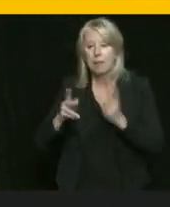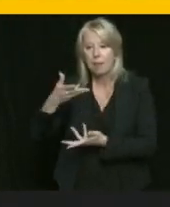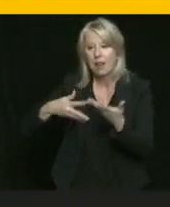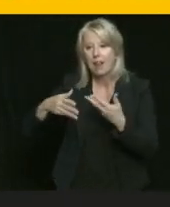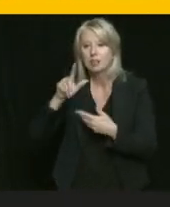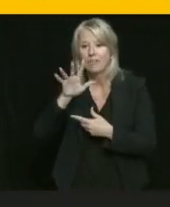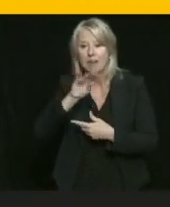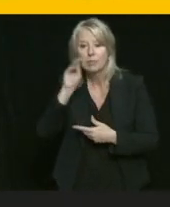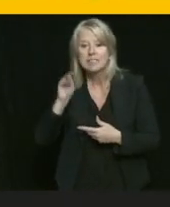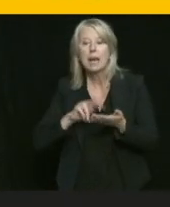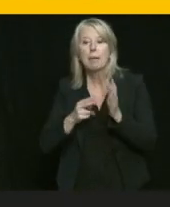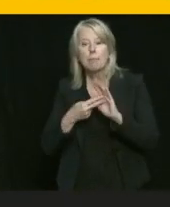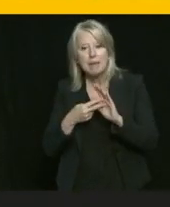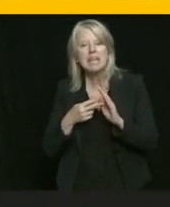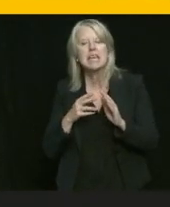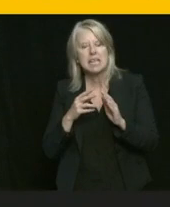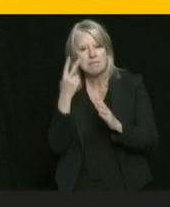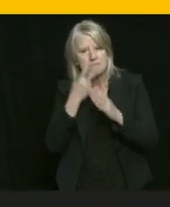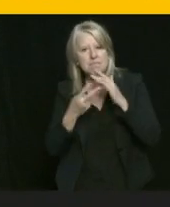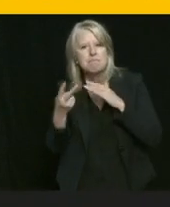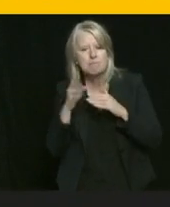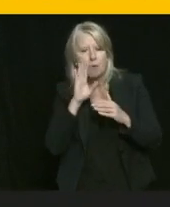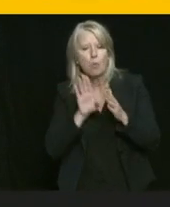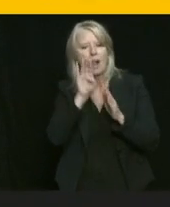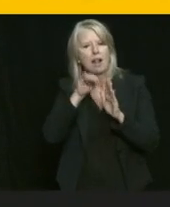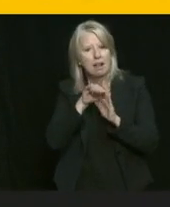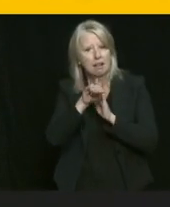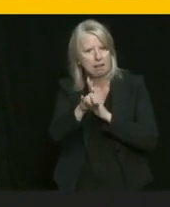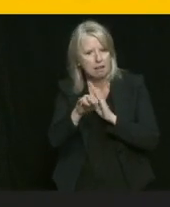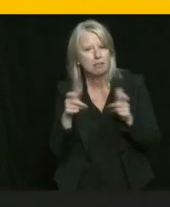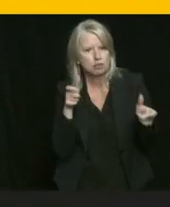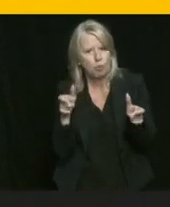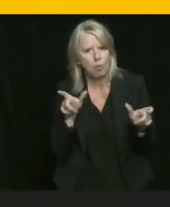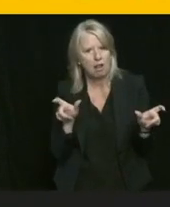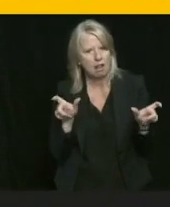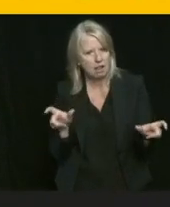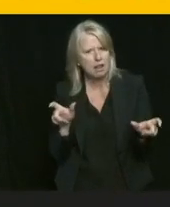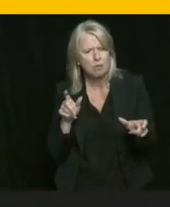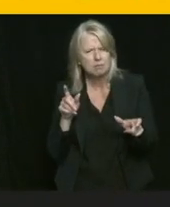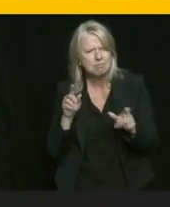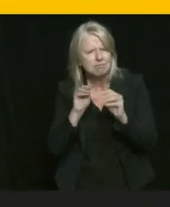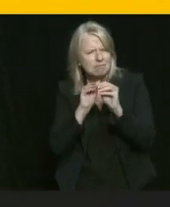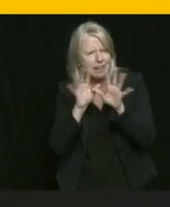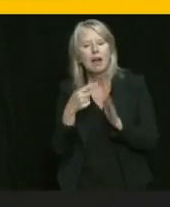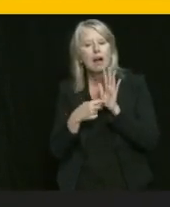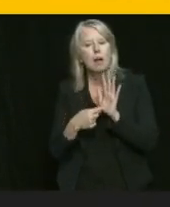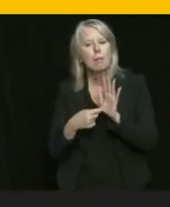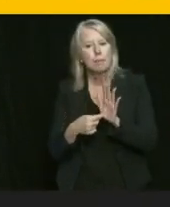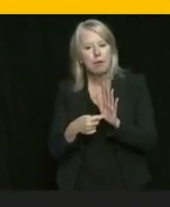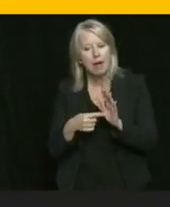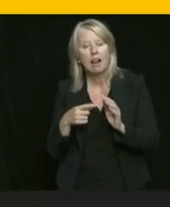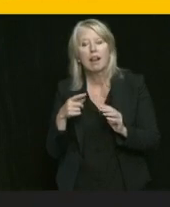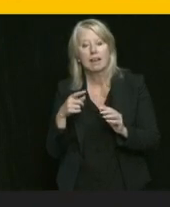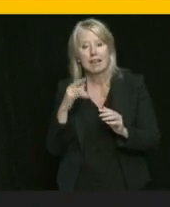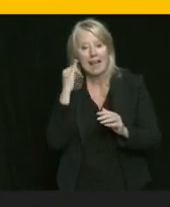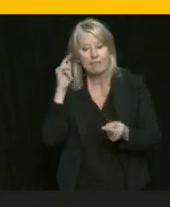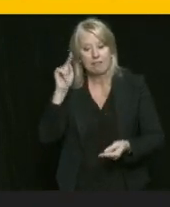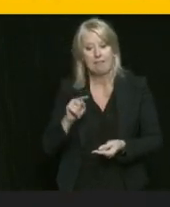is forecast to come under control. What does that mean? What does that mean, though? Can you help people with some predictive contacts